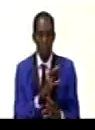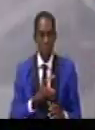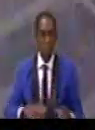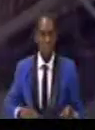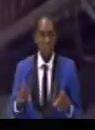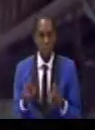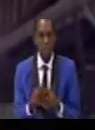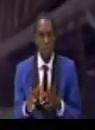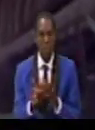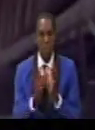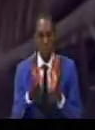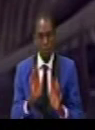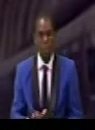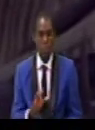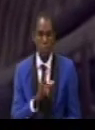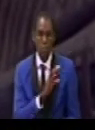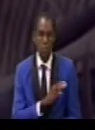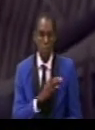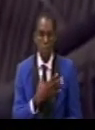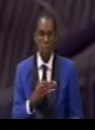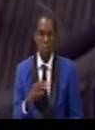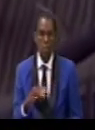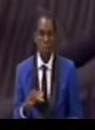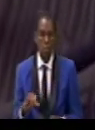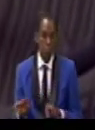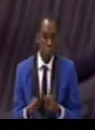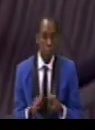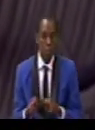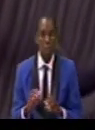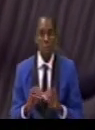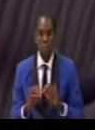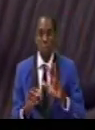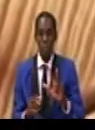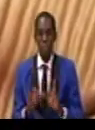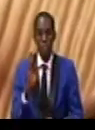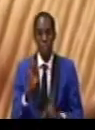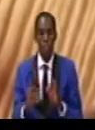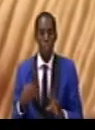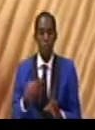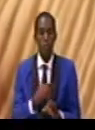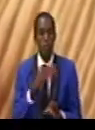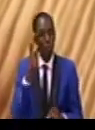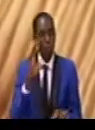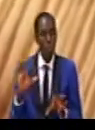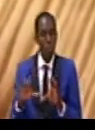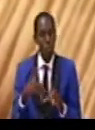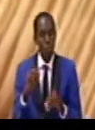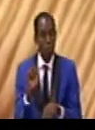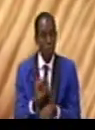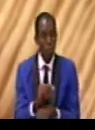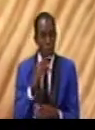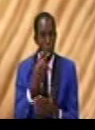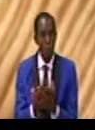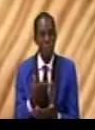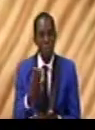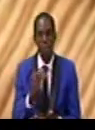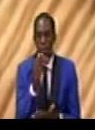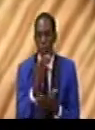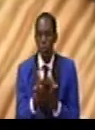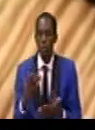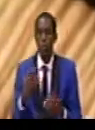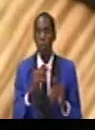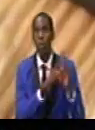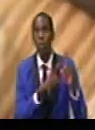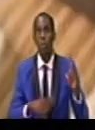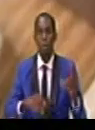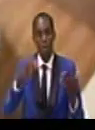three, communion with Christ. If we're going to do the follow-up effectively, and there is something the Lord is expecting from you, from me, we